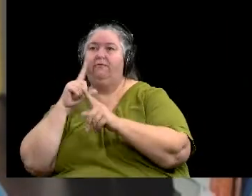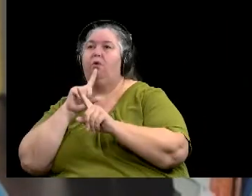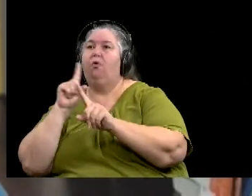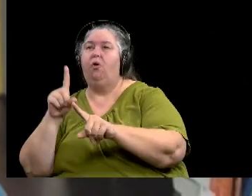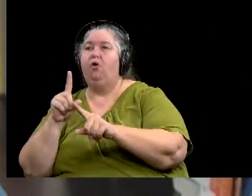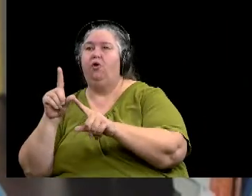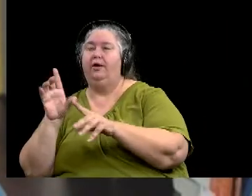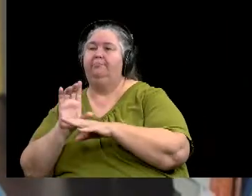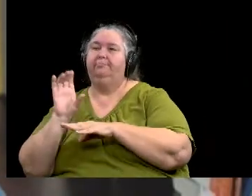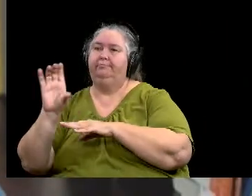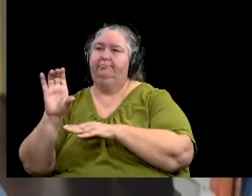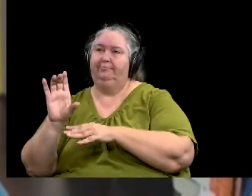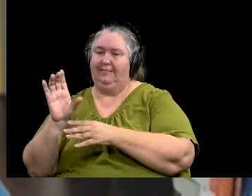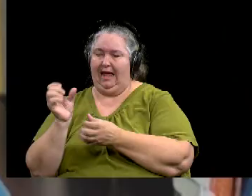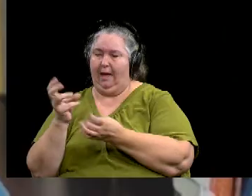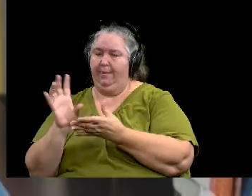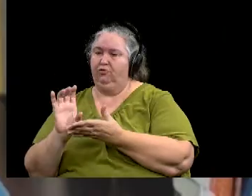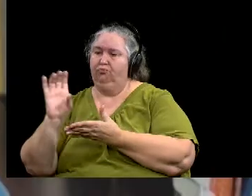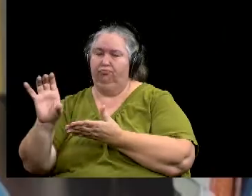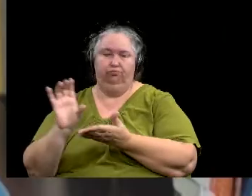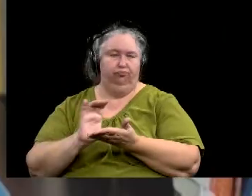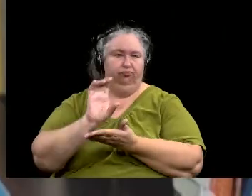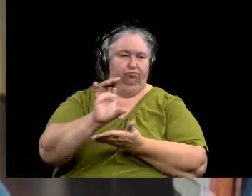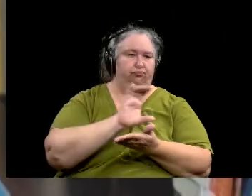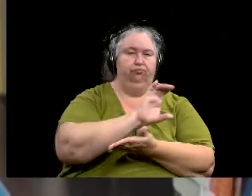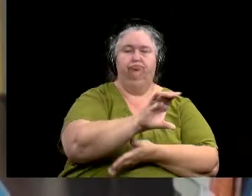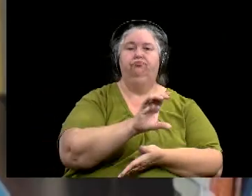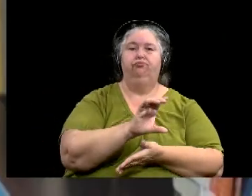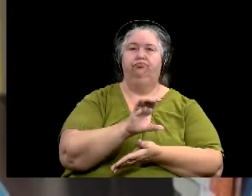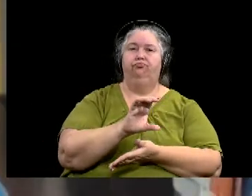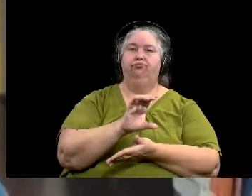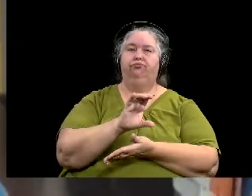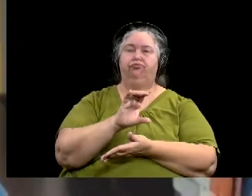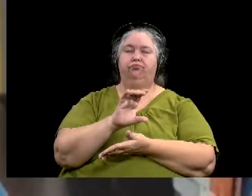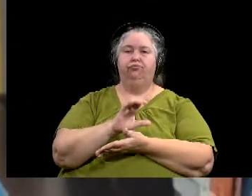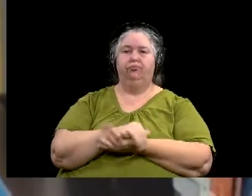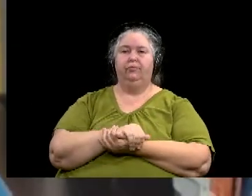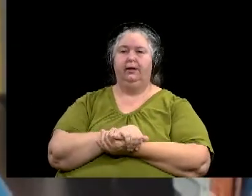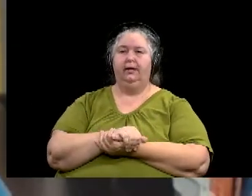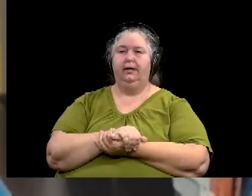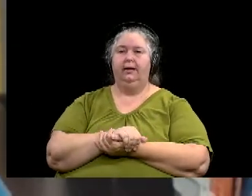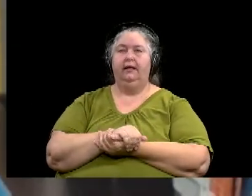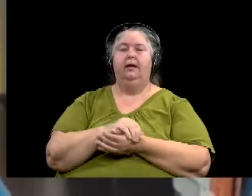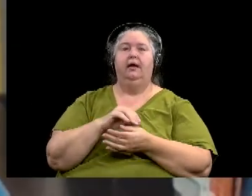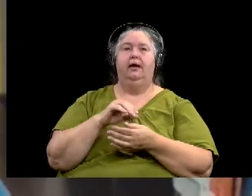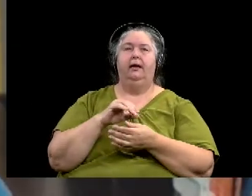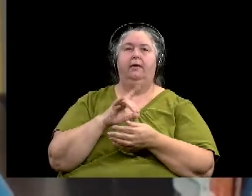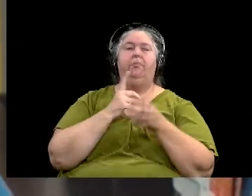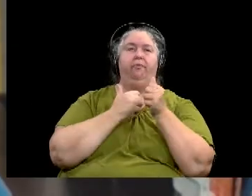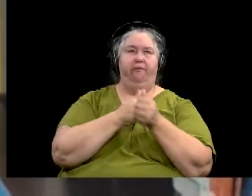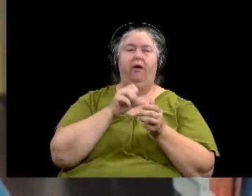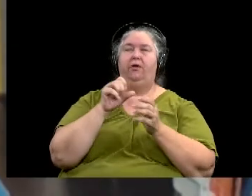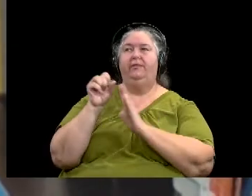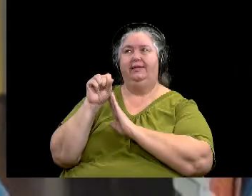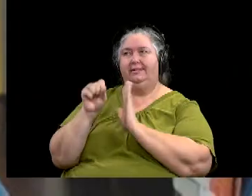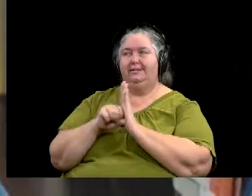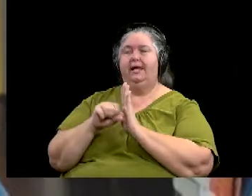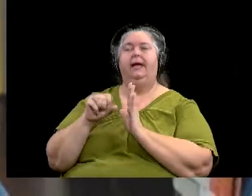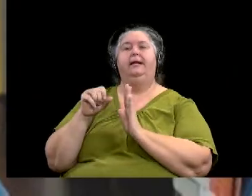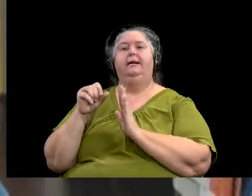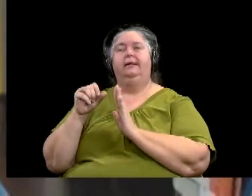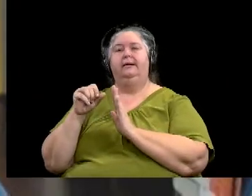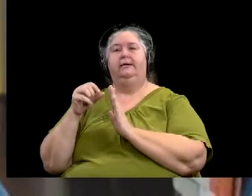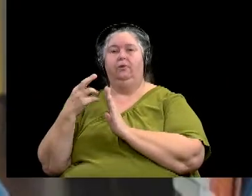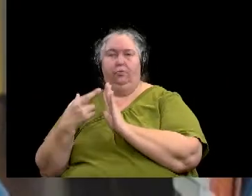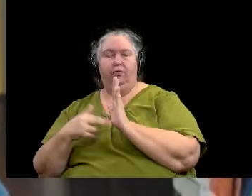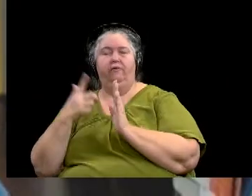normal vaccine allocation channels and delivery methods. But we want to make sure that the local vaccine